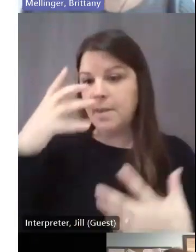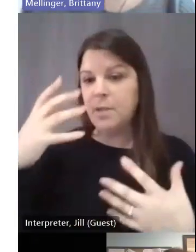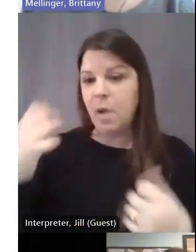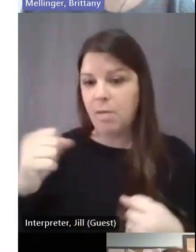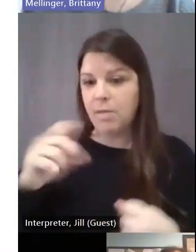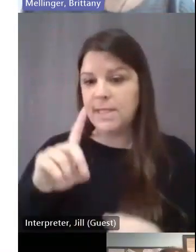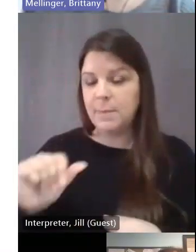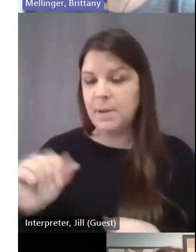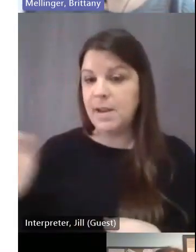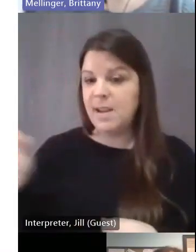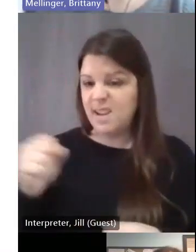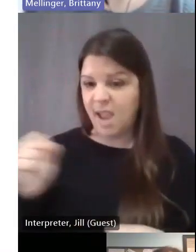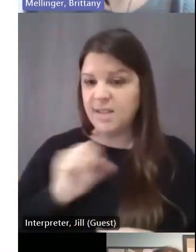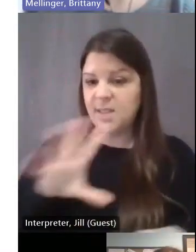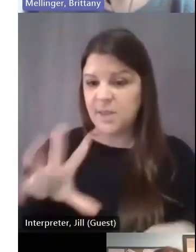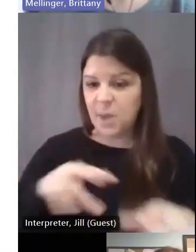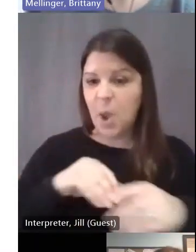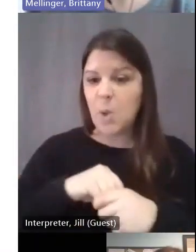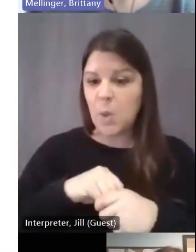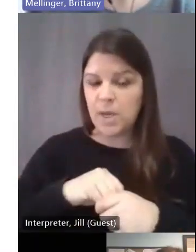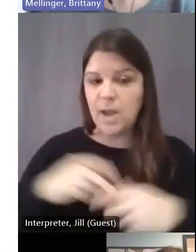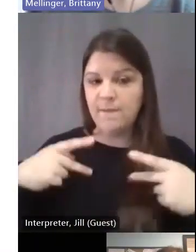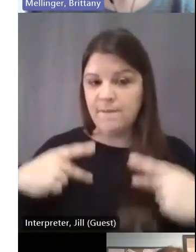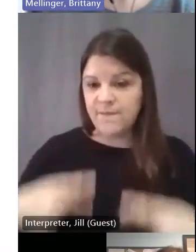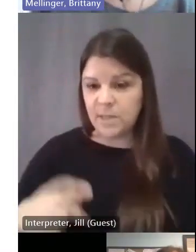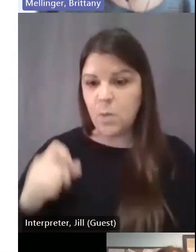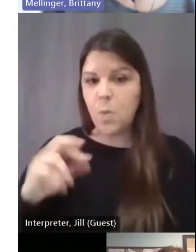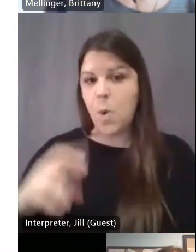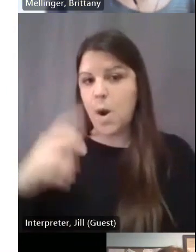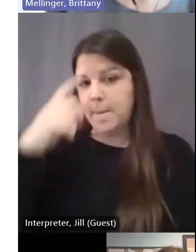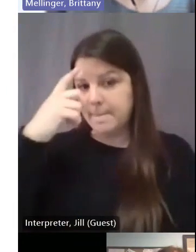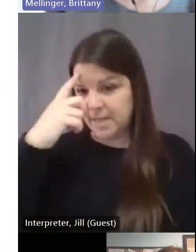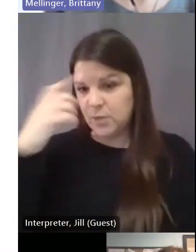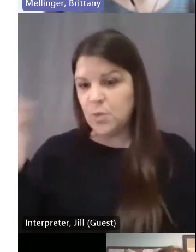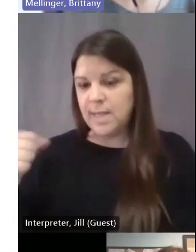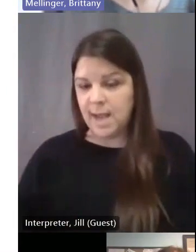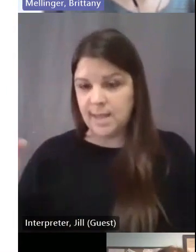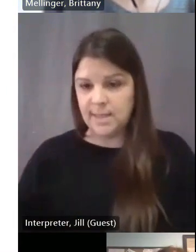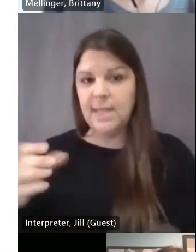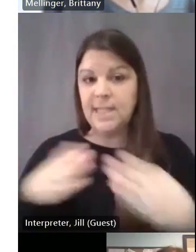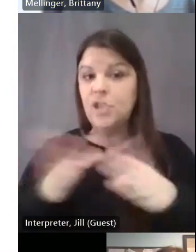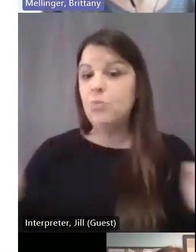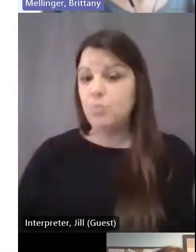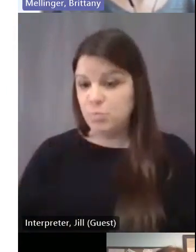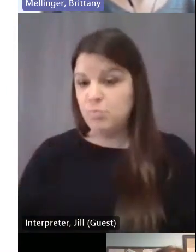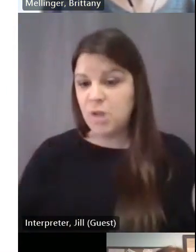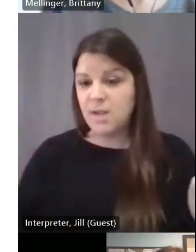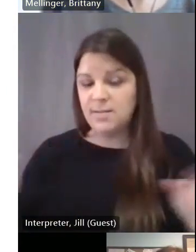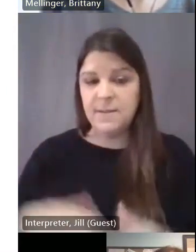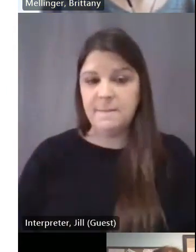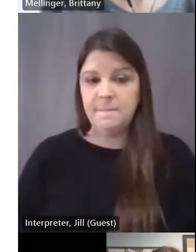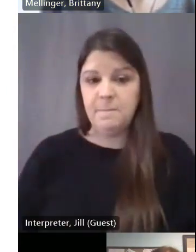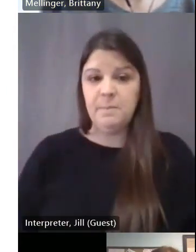included in this definition. So it's physical or mental impairment. It's pretty broad.